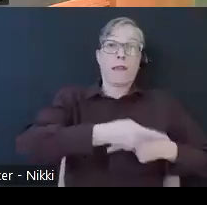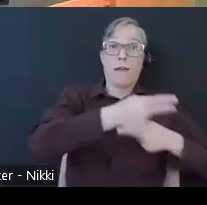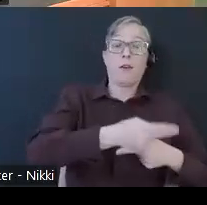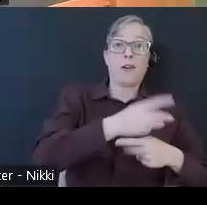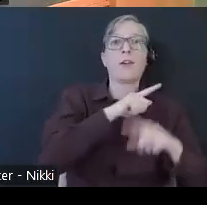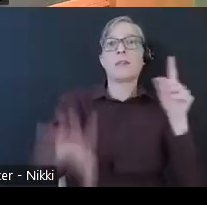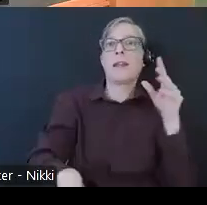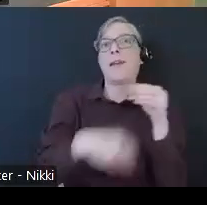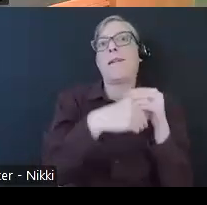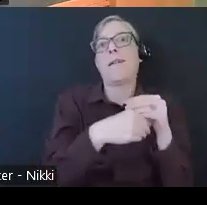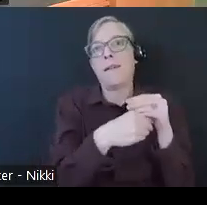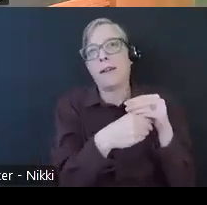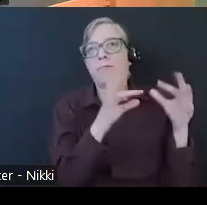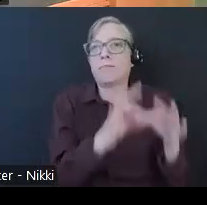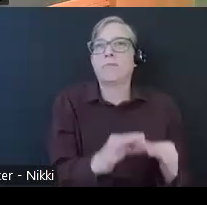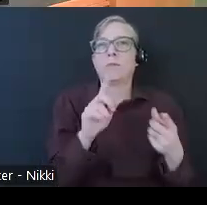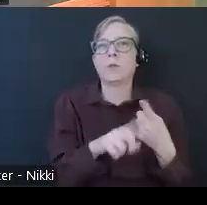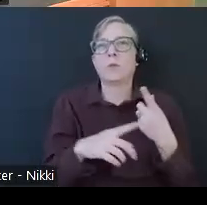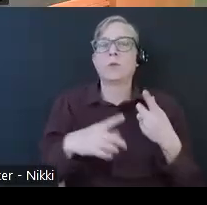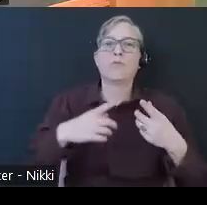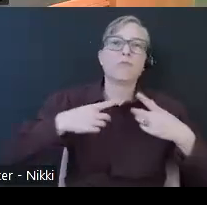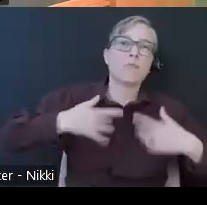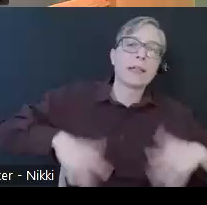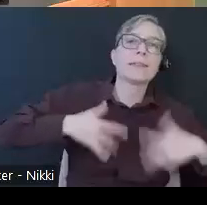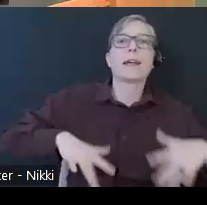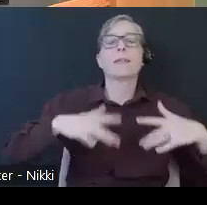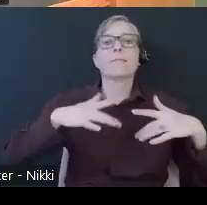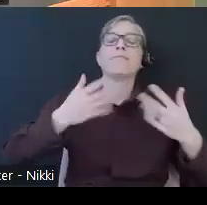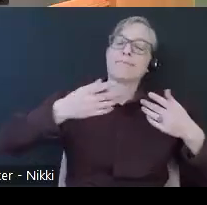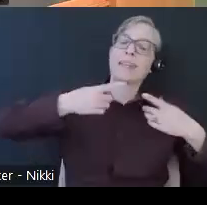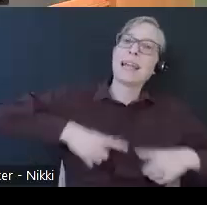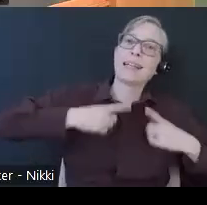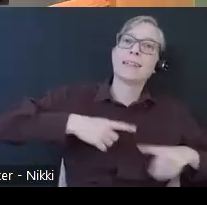has been shown to be effective in, as I mentioned, in a whole variety of conditions.